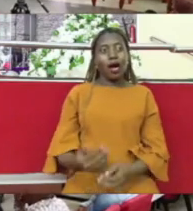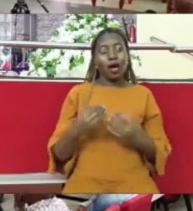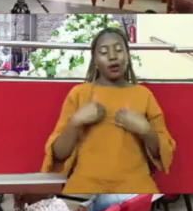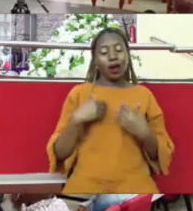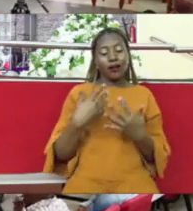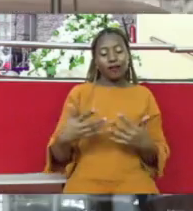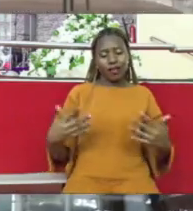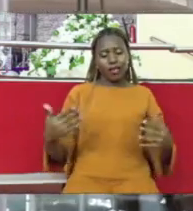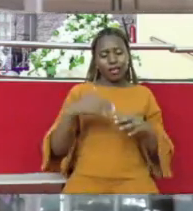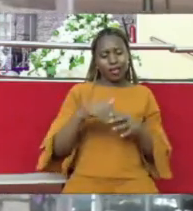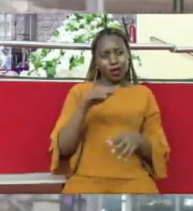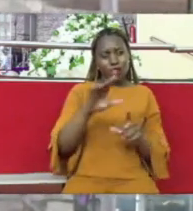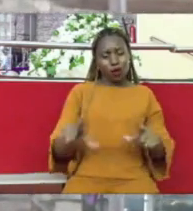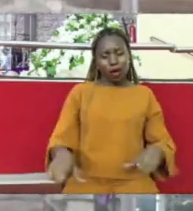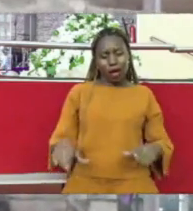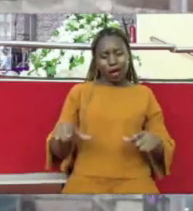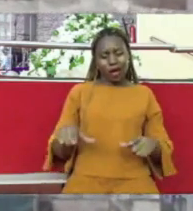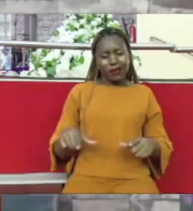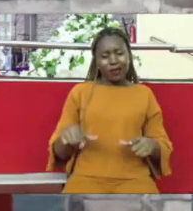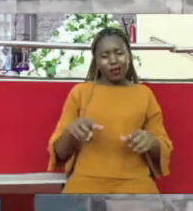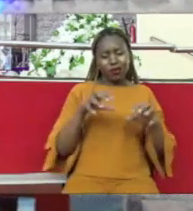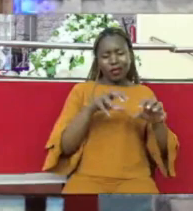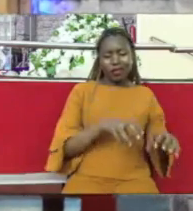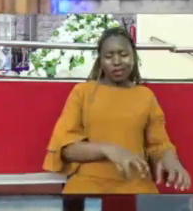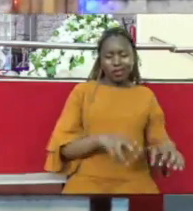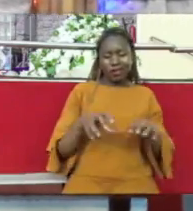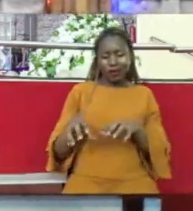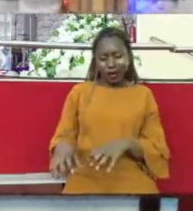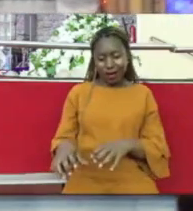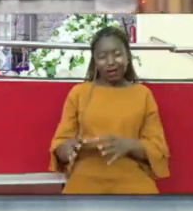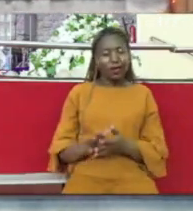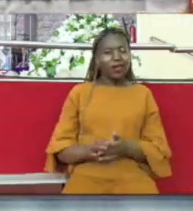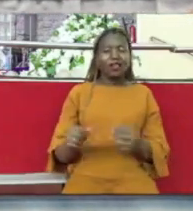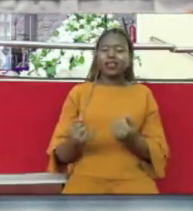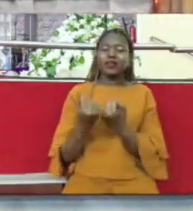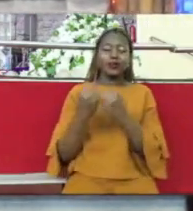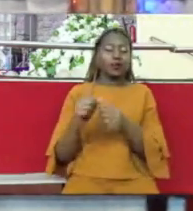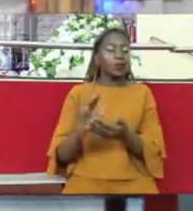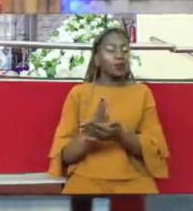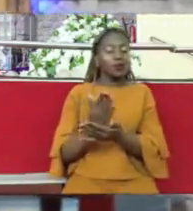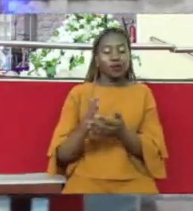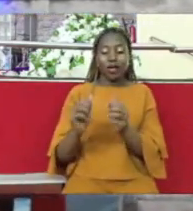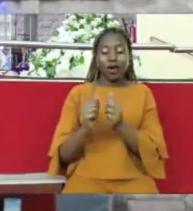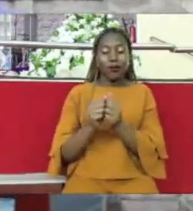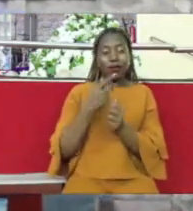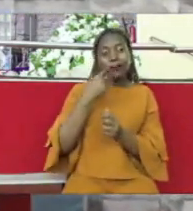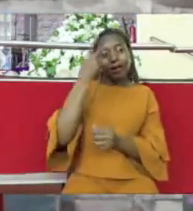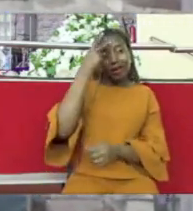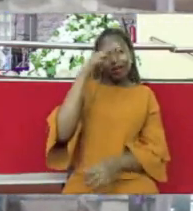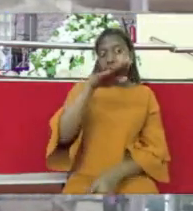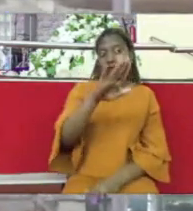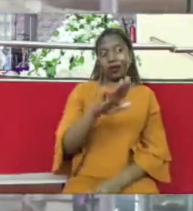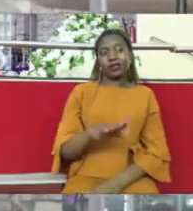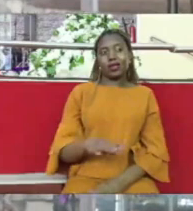been struggling with? Je, pana mambo katika maisha yako umekuwa king'ang'ana nayo? You cannot share them with your parents. Hauwezi ukawaambia wazazi. You cannot share